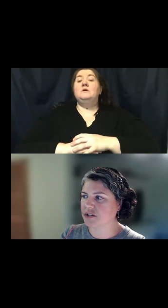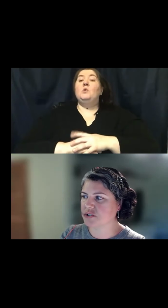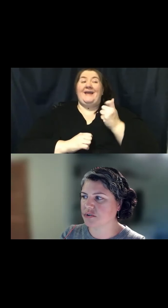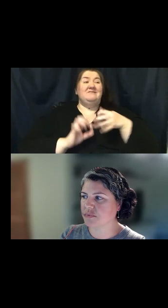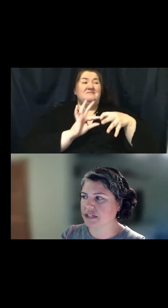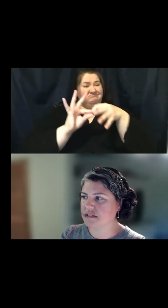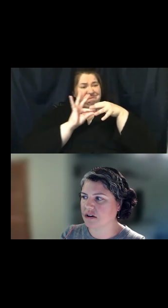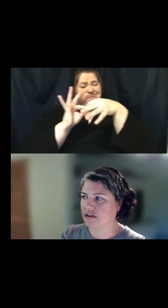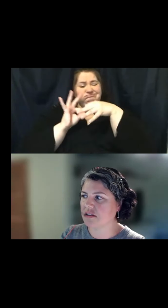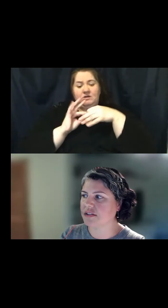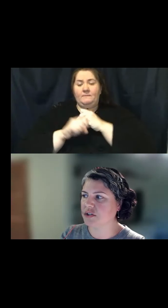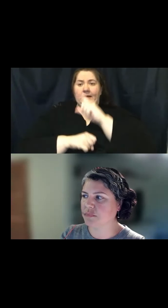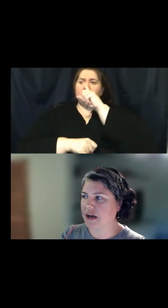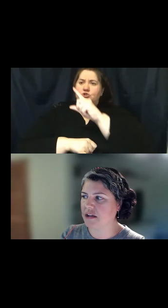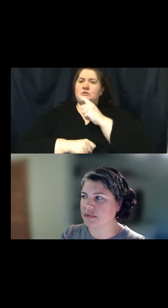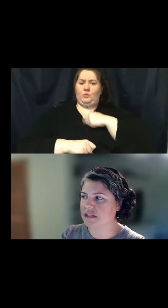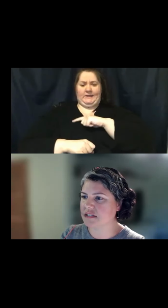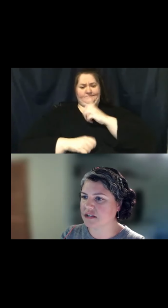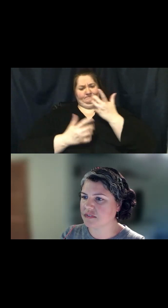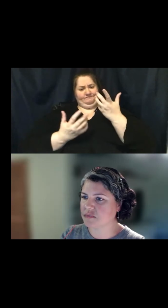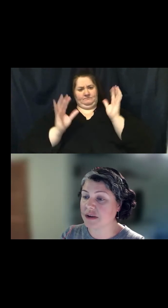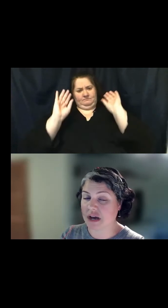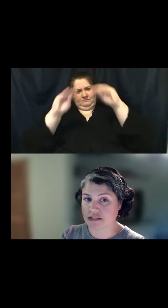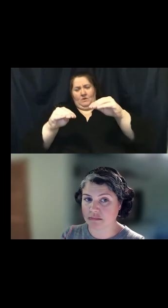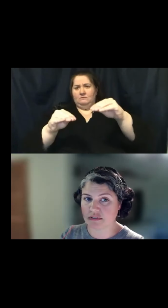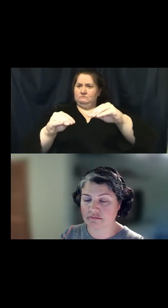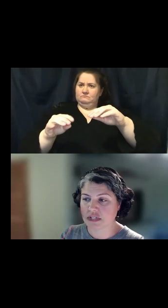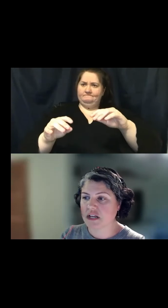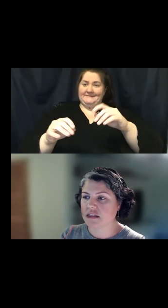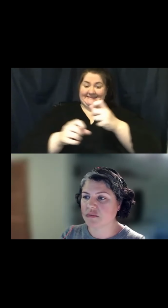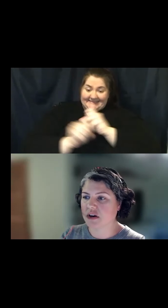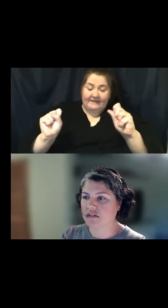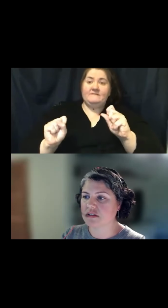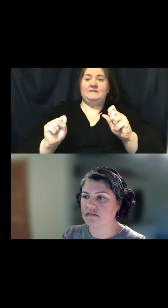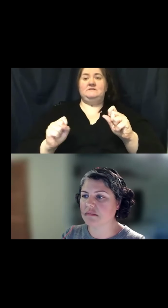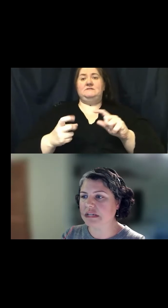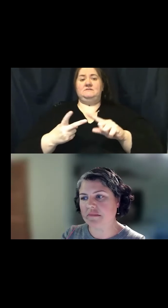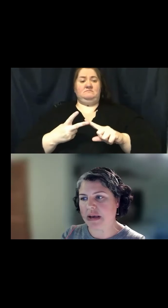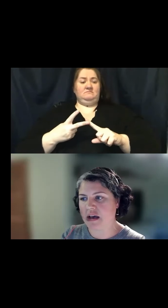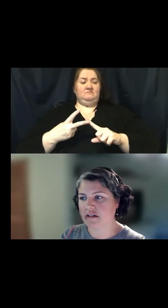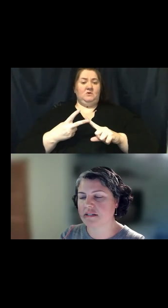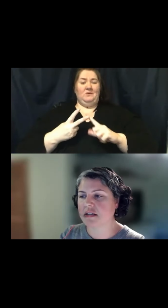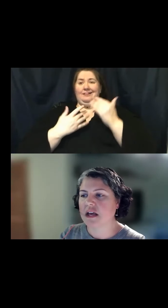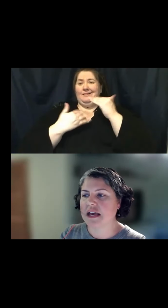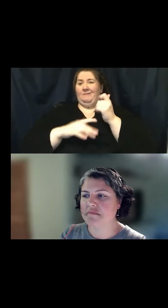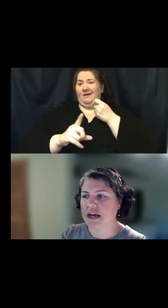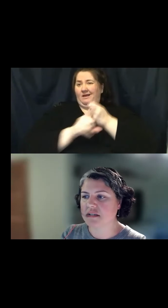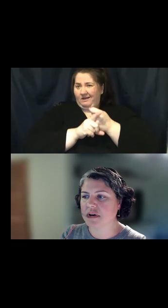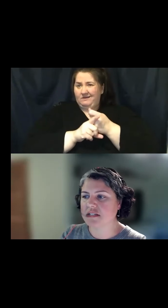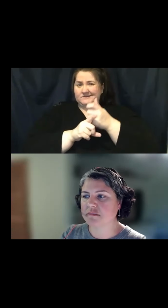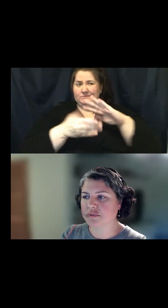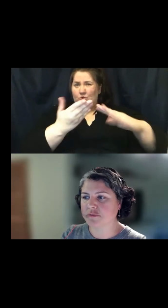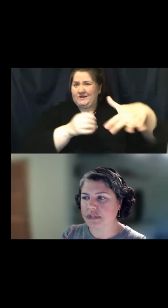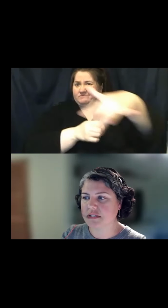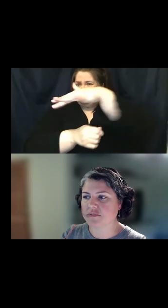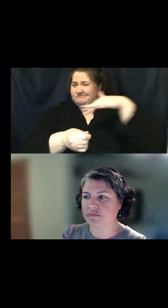to make sure we install the new pipe in the safest way possible, that we also limit impacts and